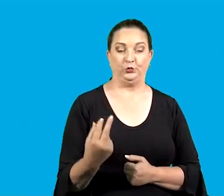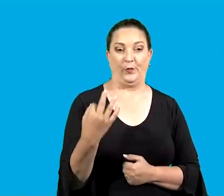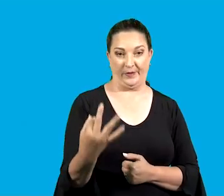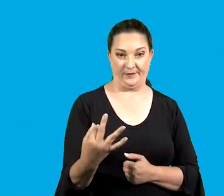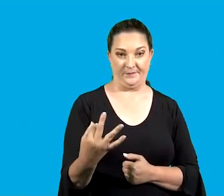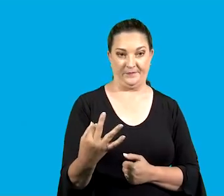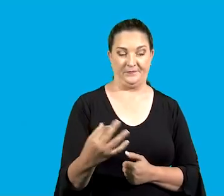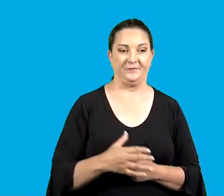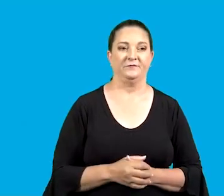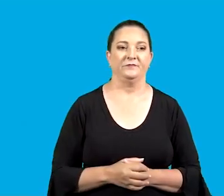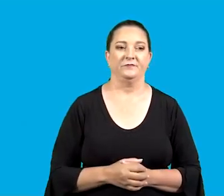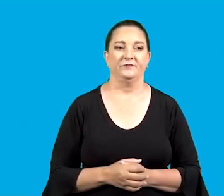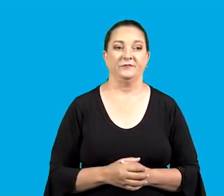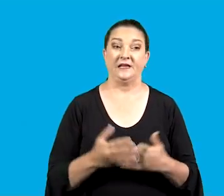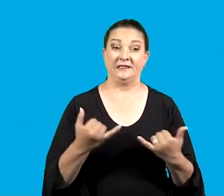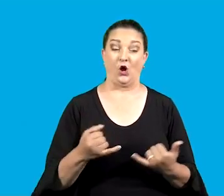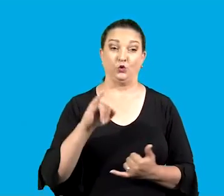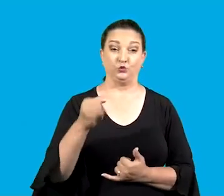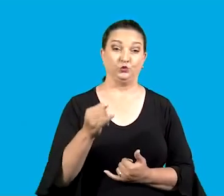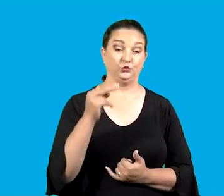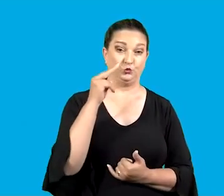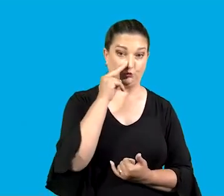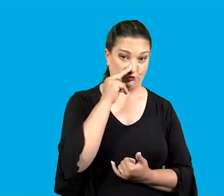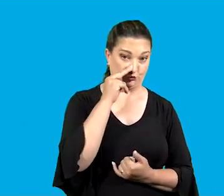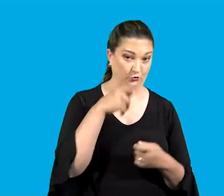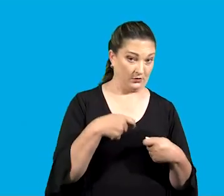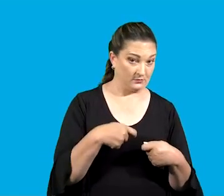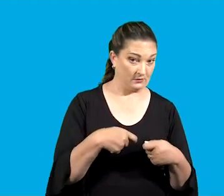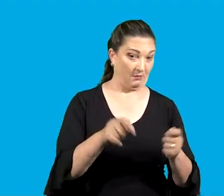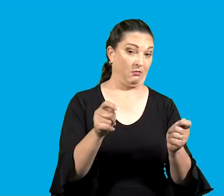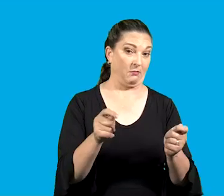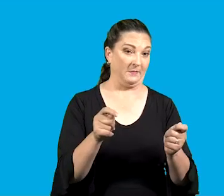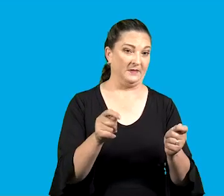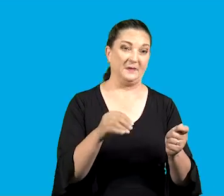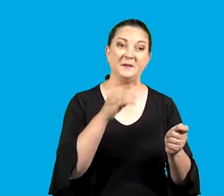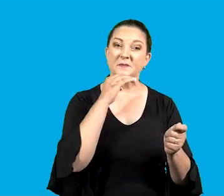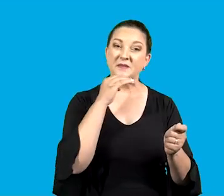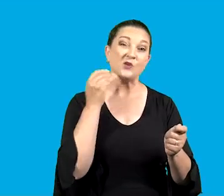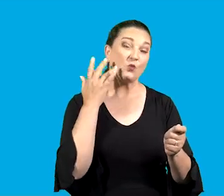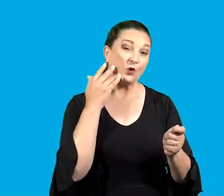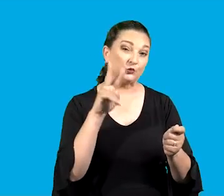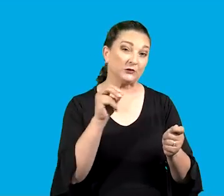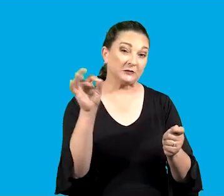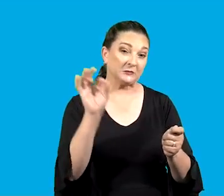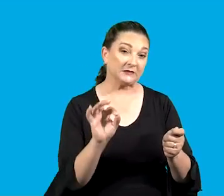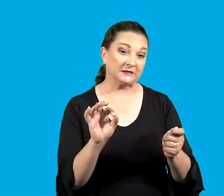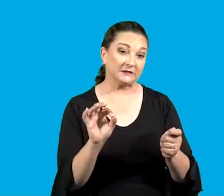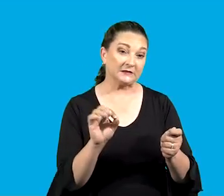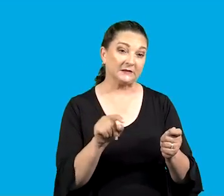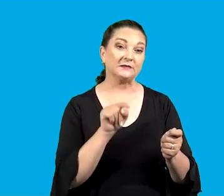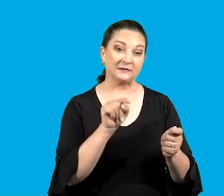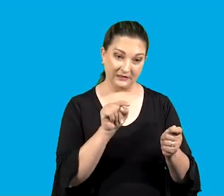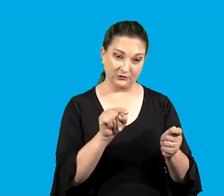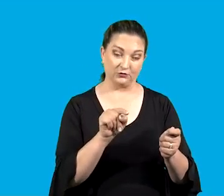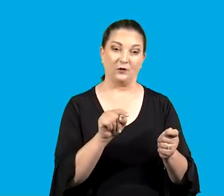So I can come here as well and say, if I sell in June, I'll start collecting the 20% in June. So I'll come here, then